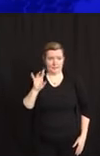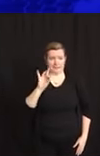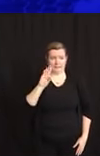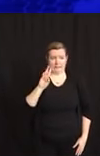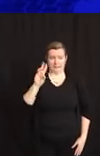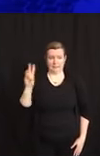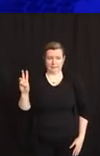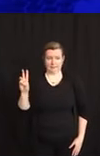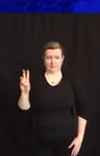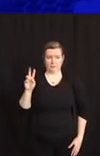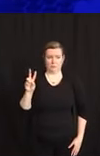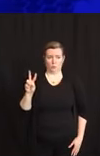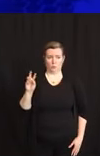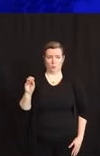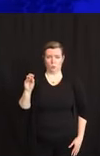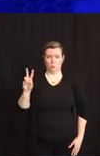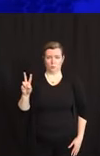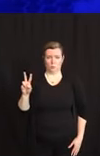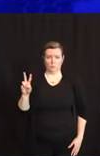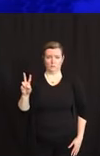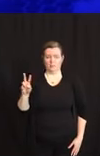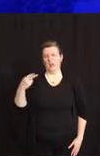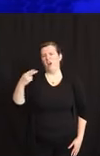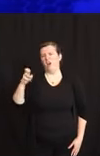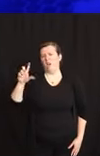866-202-HELP, which is